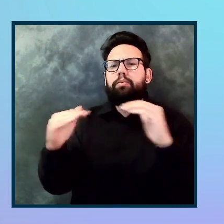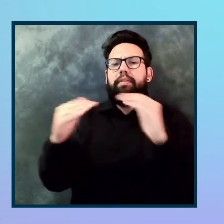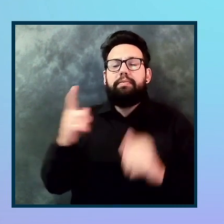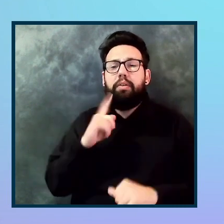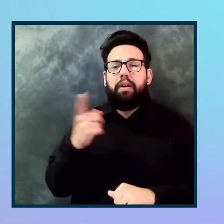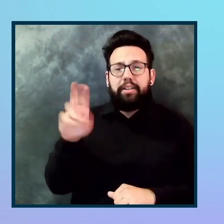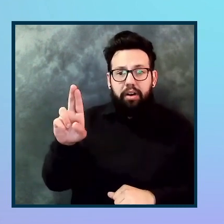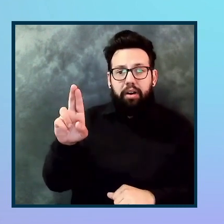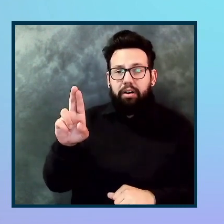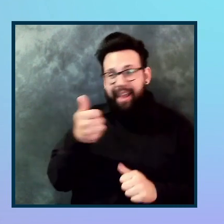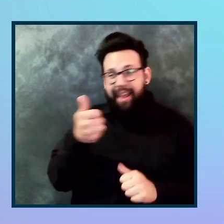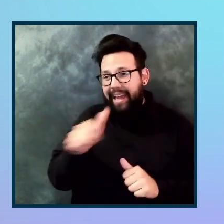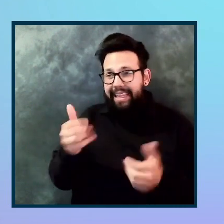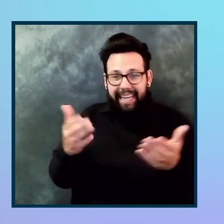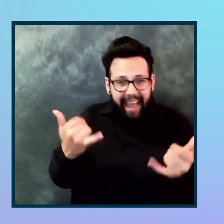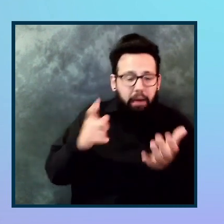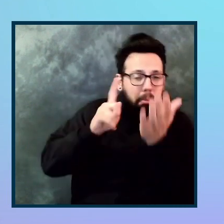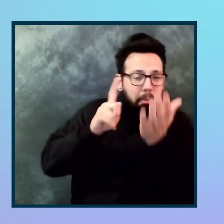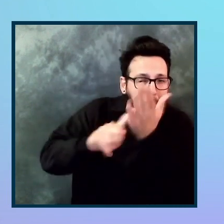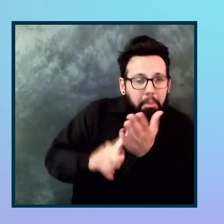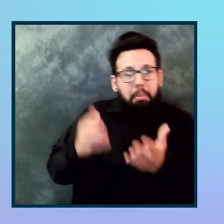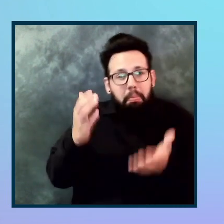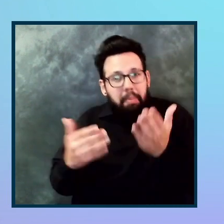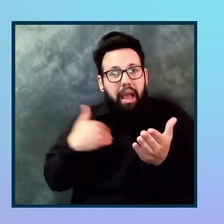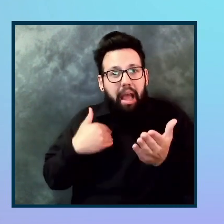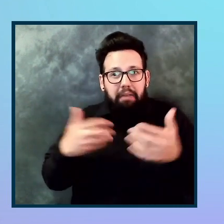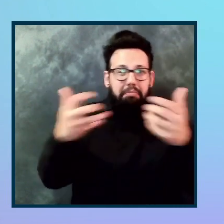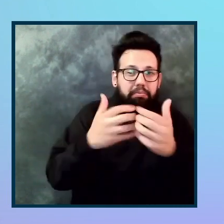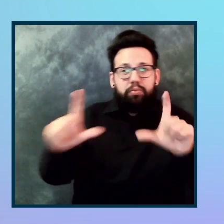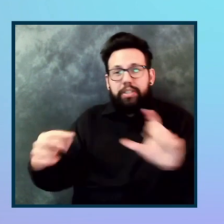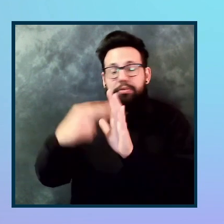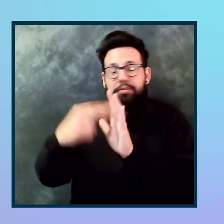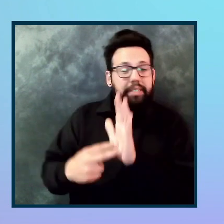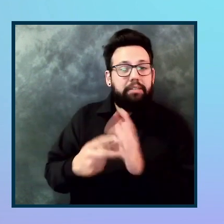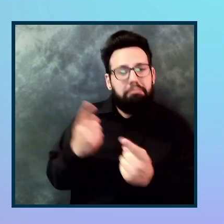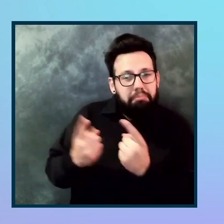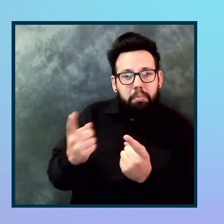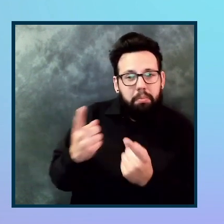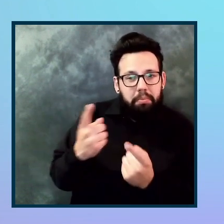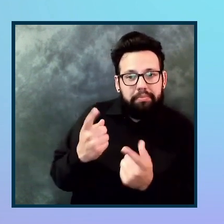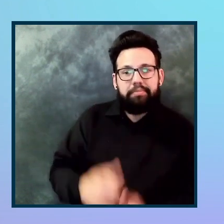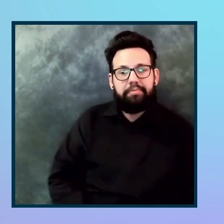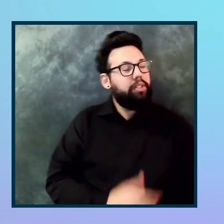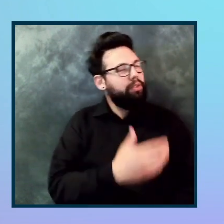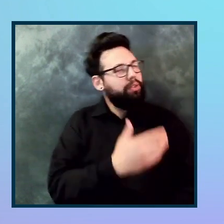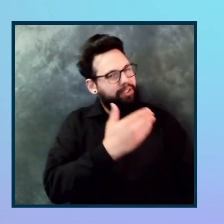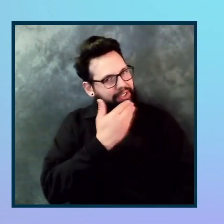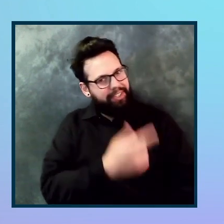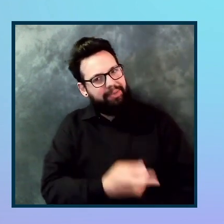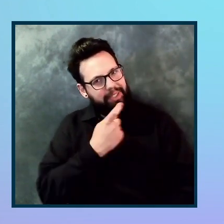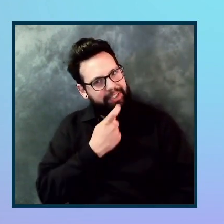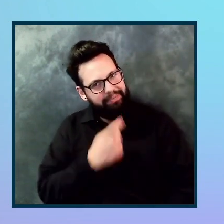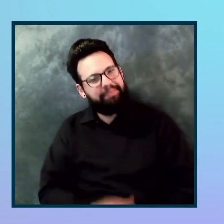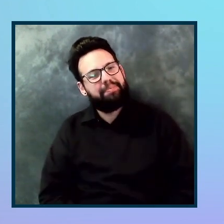research stage? If so, what researchers, if any, are working on this? Ooh, that's a really good question.